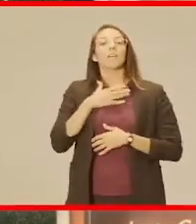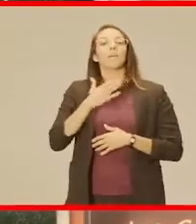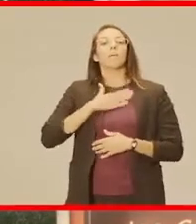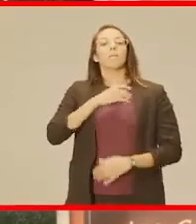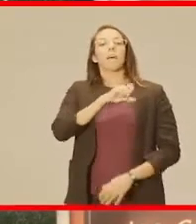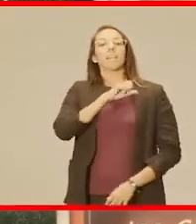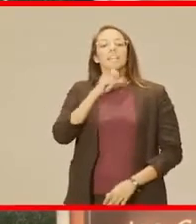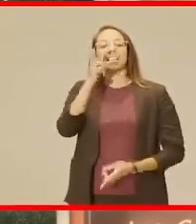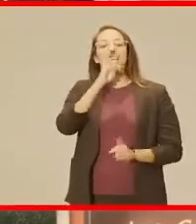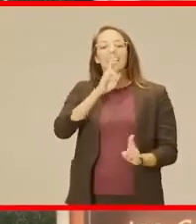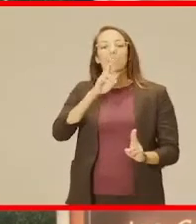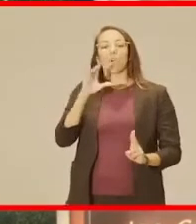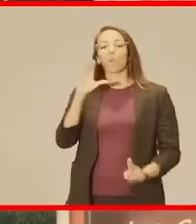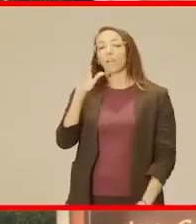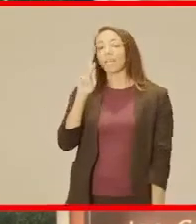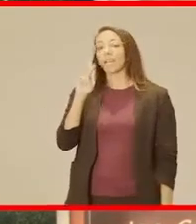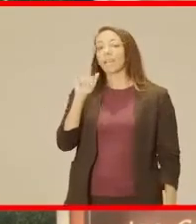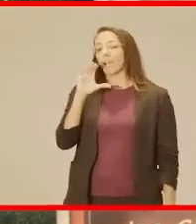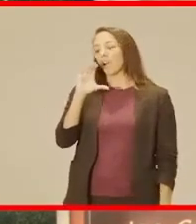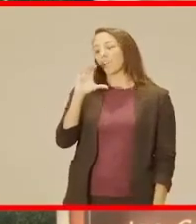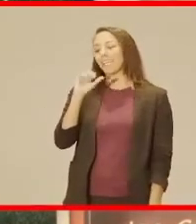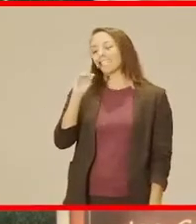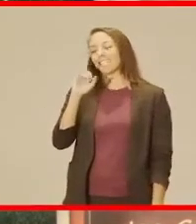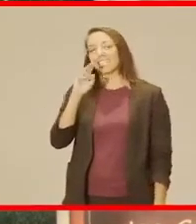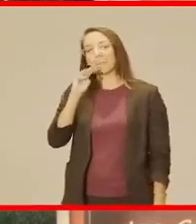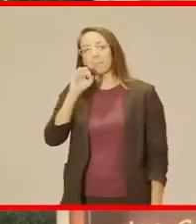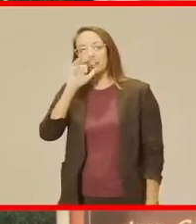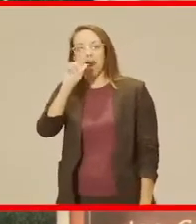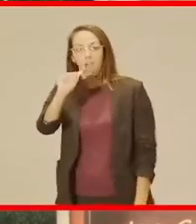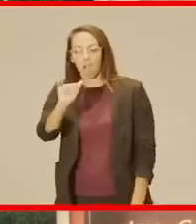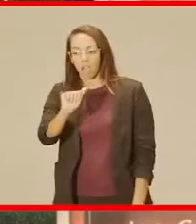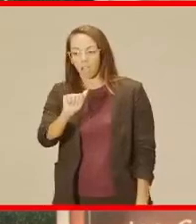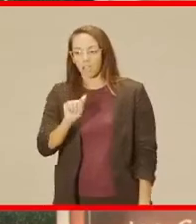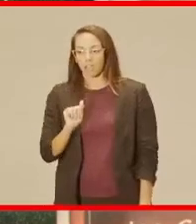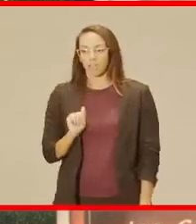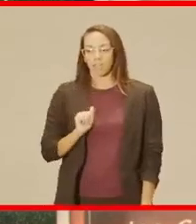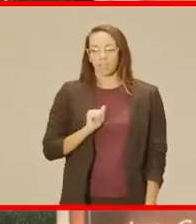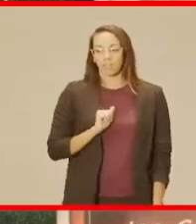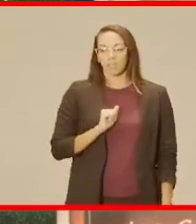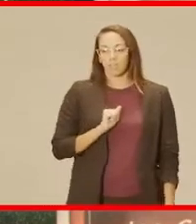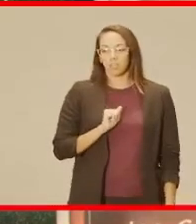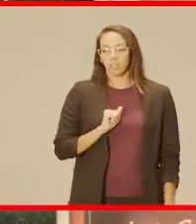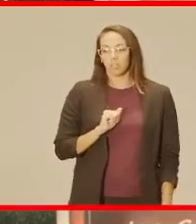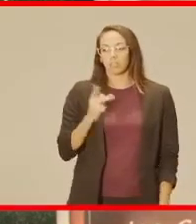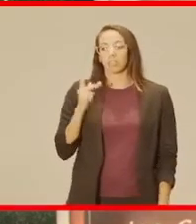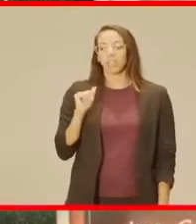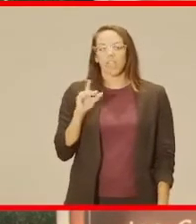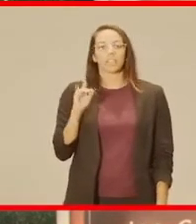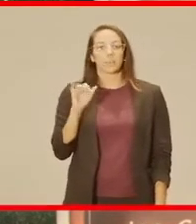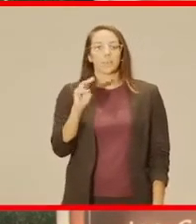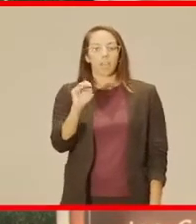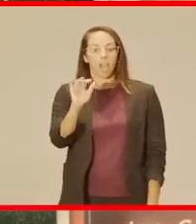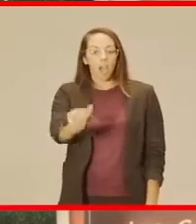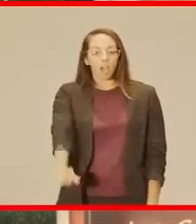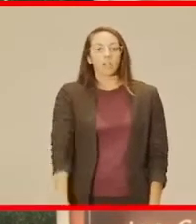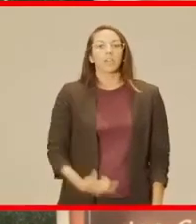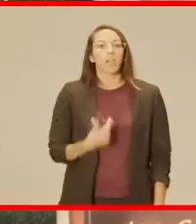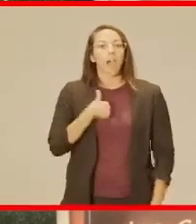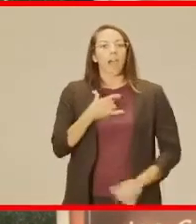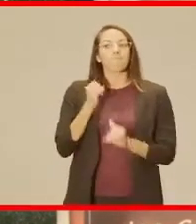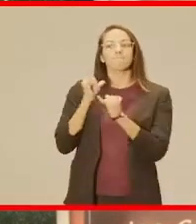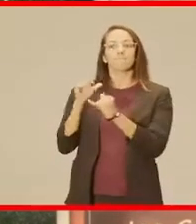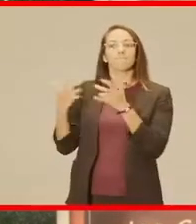Academia. I admire that anime very much because it goes about a main character who was born without a